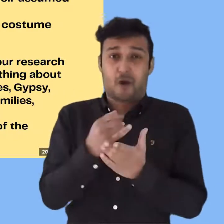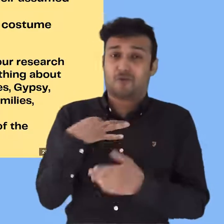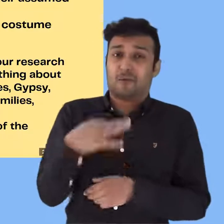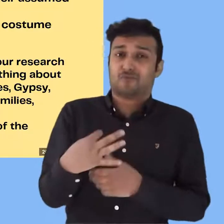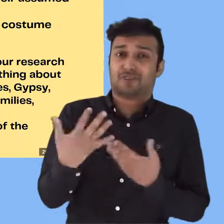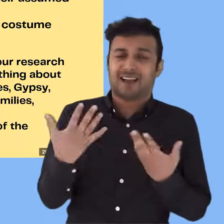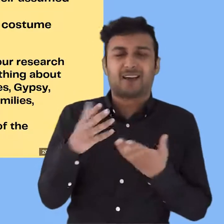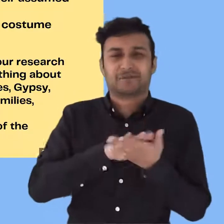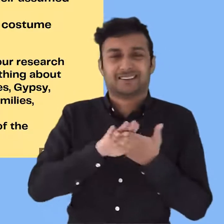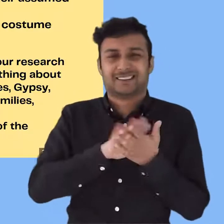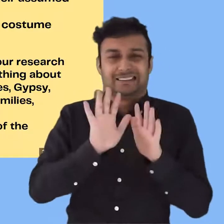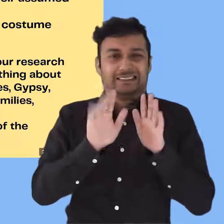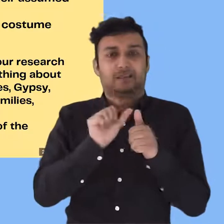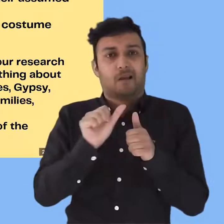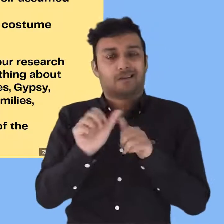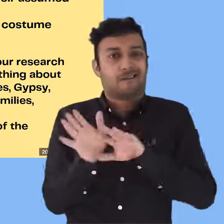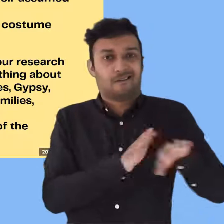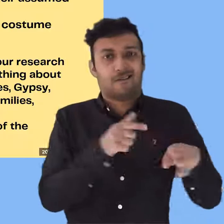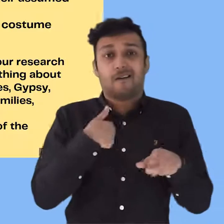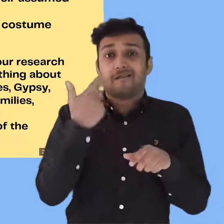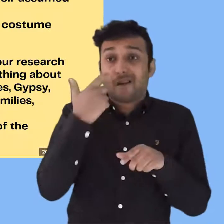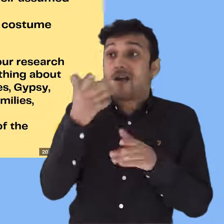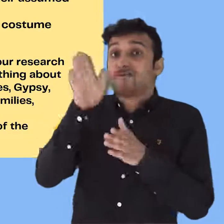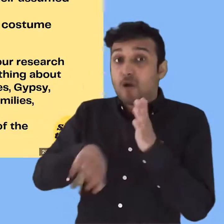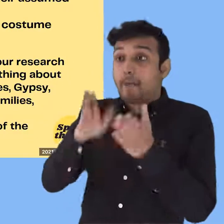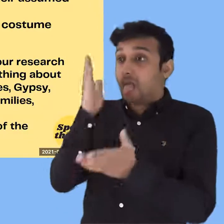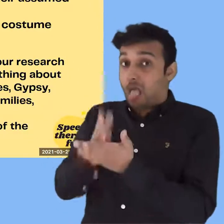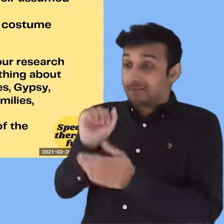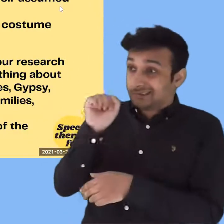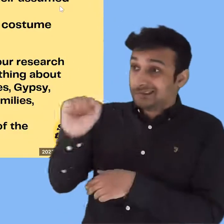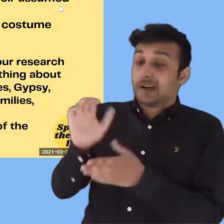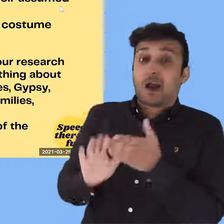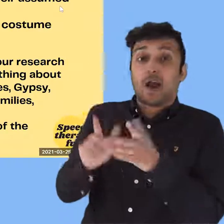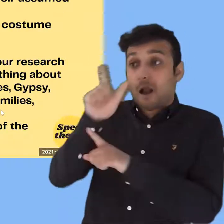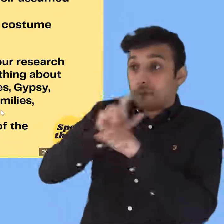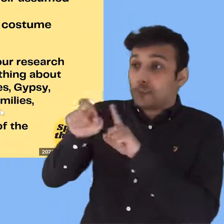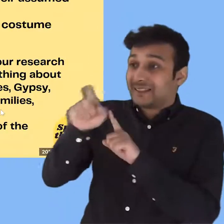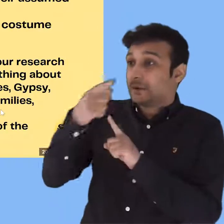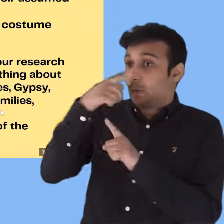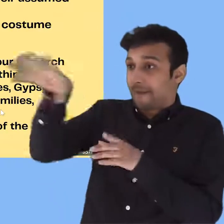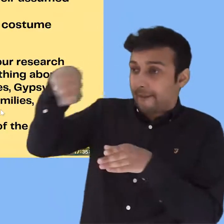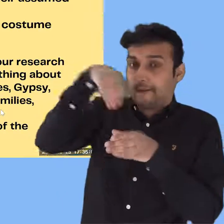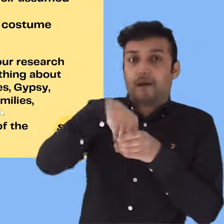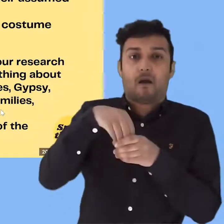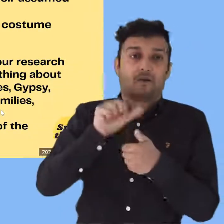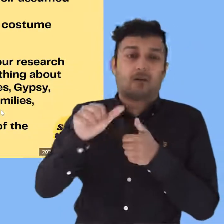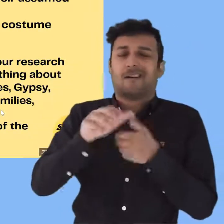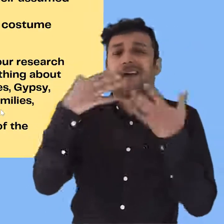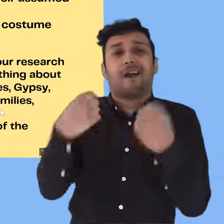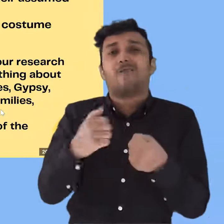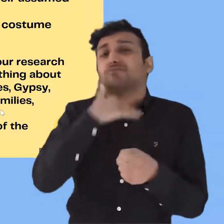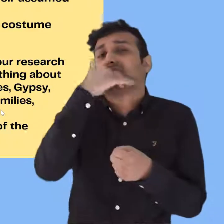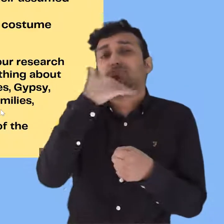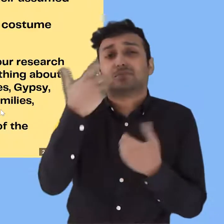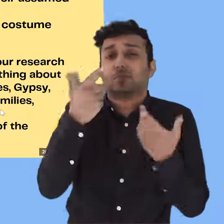loads out there, and you can just do a quick Google search. It's really encourage that. So planning